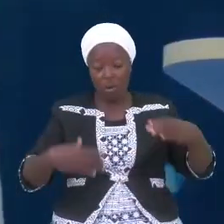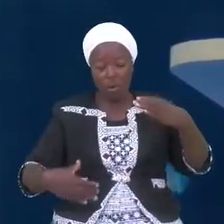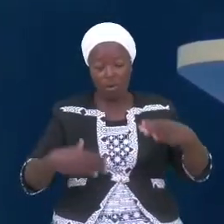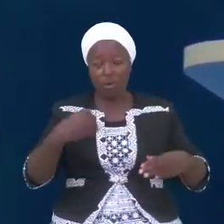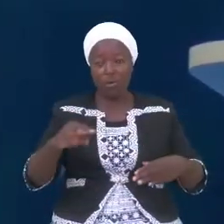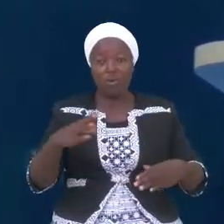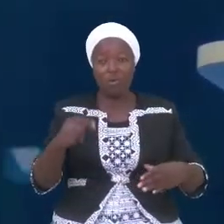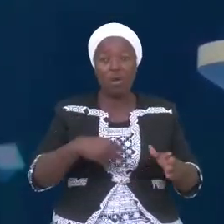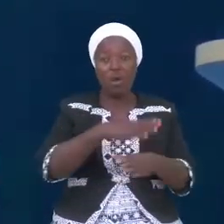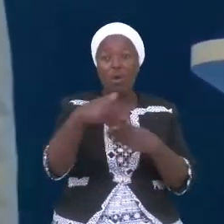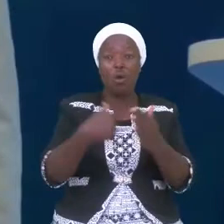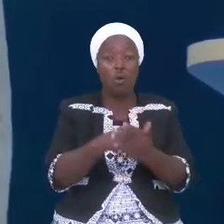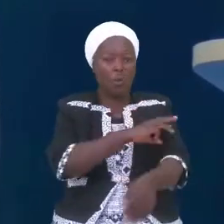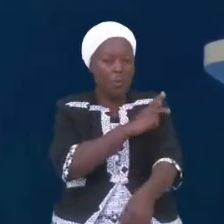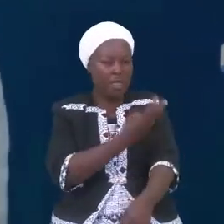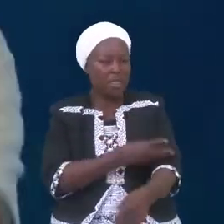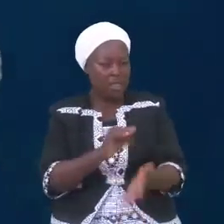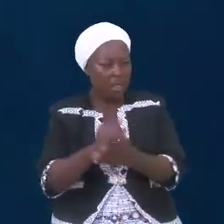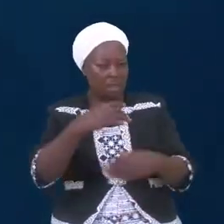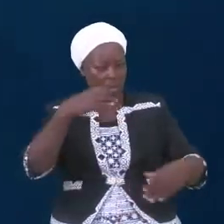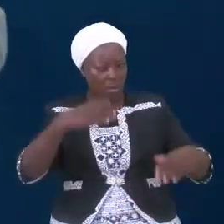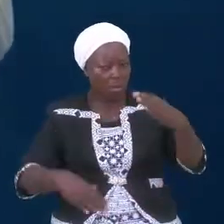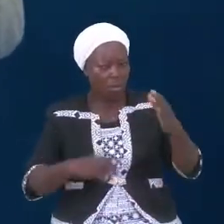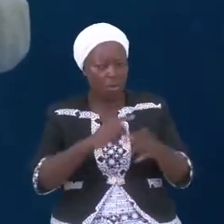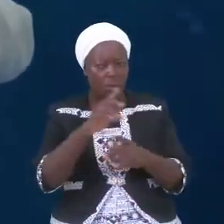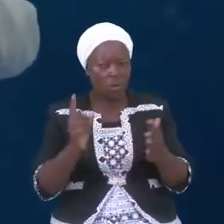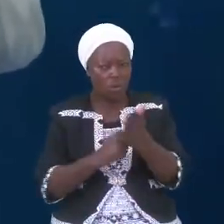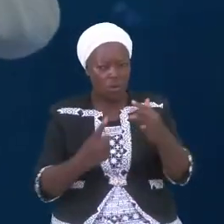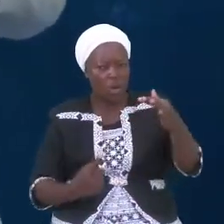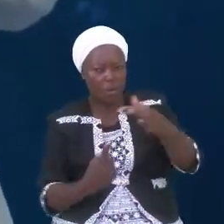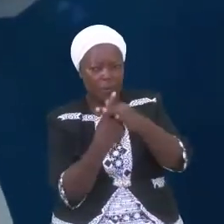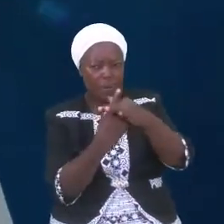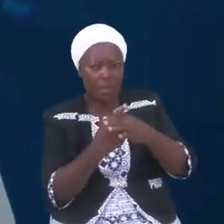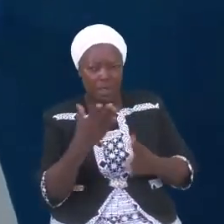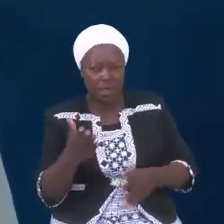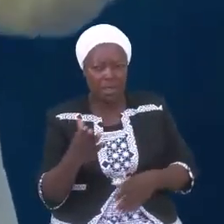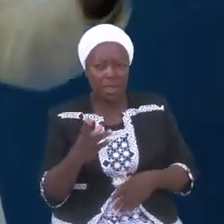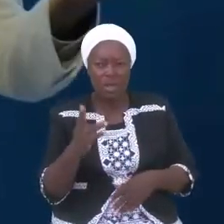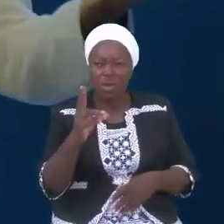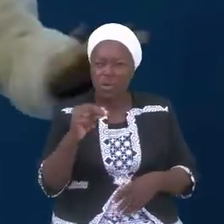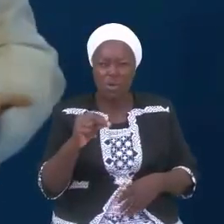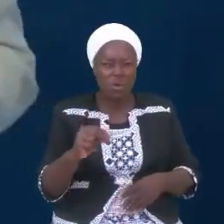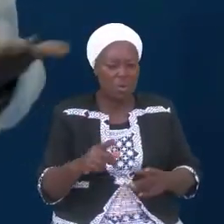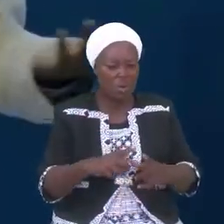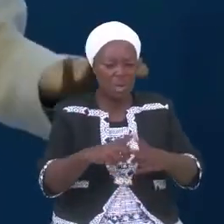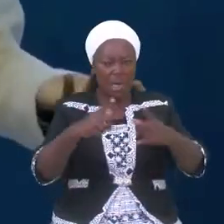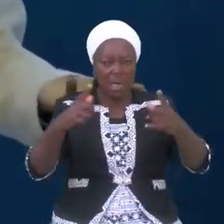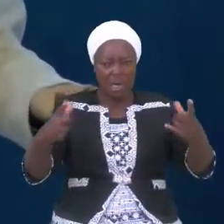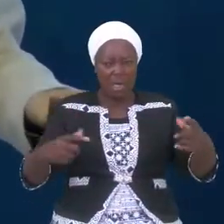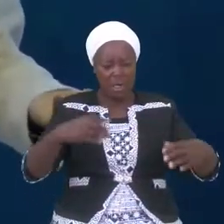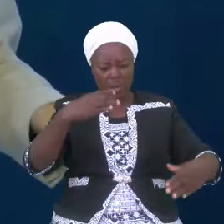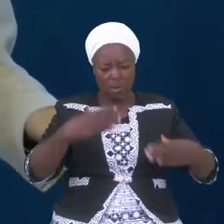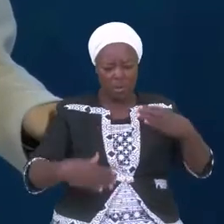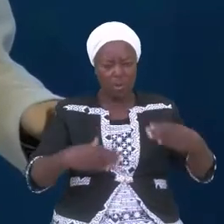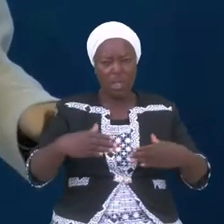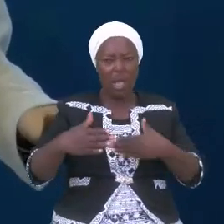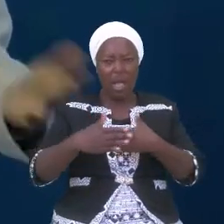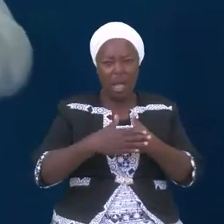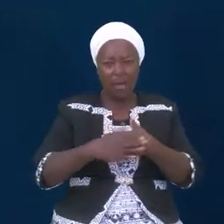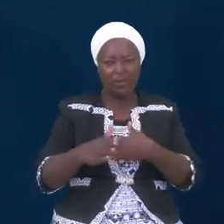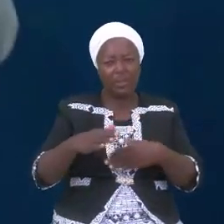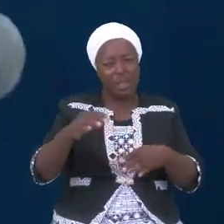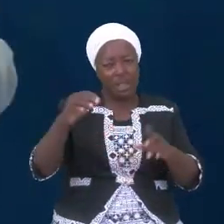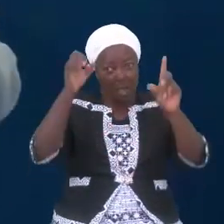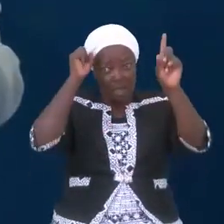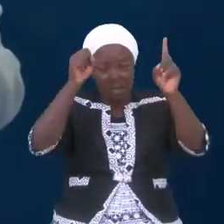the court. Once you appear there, there is no supreme court after his court.